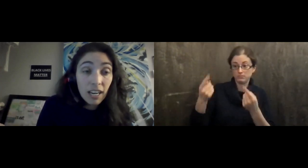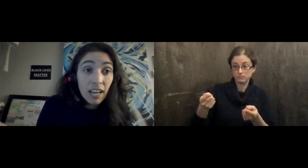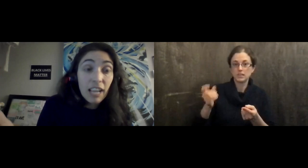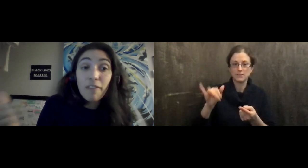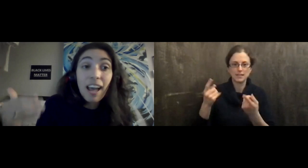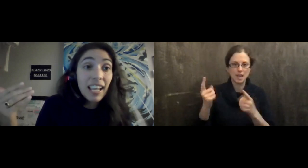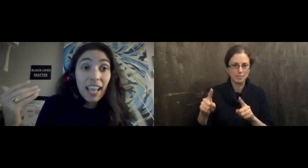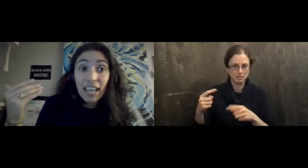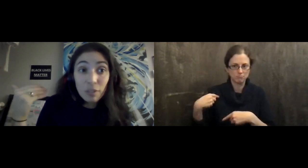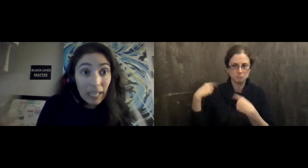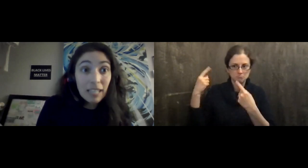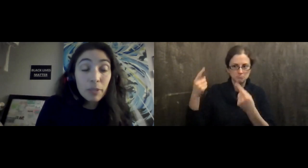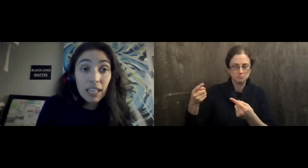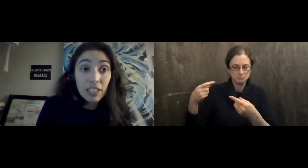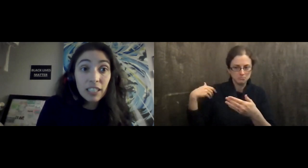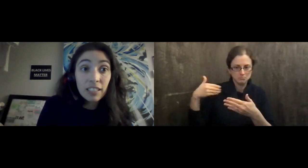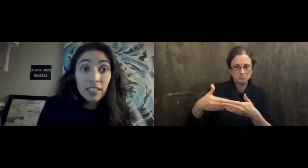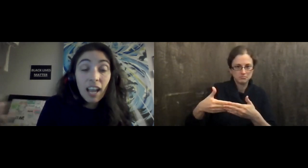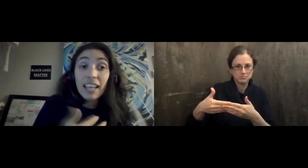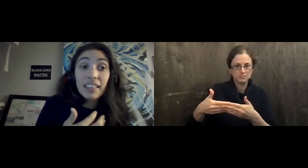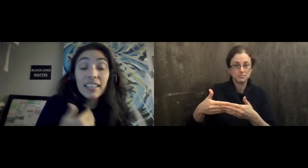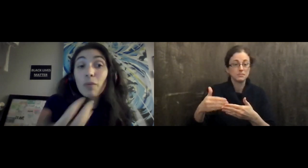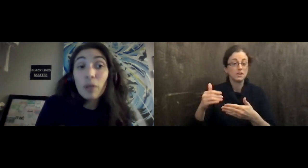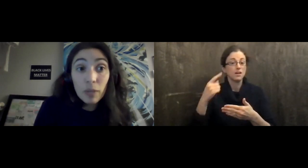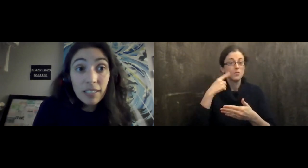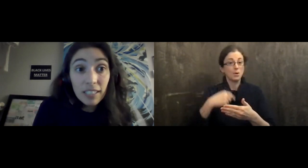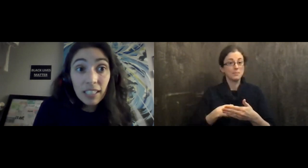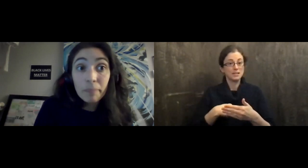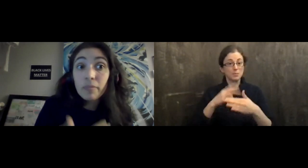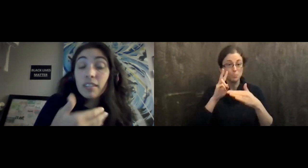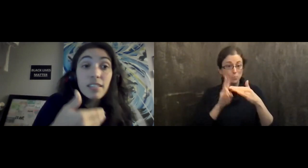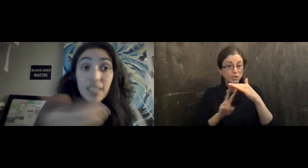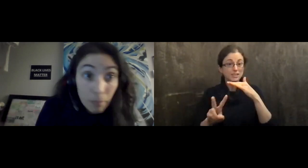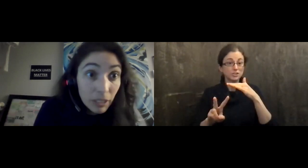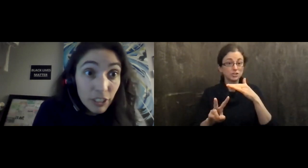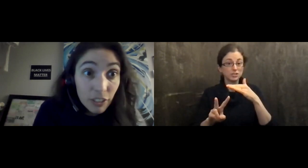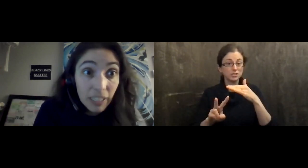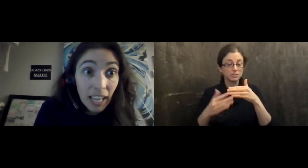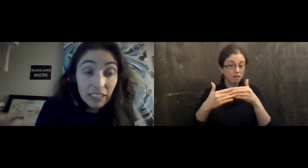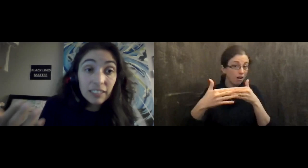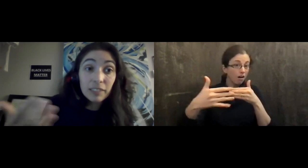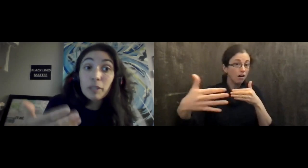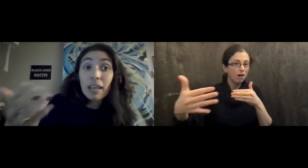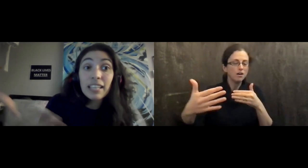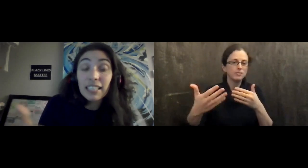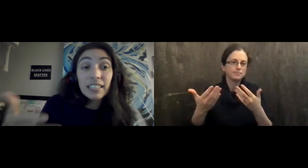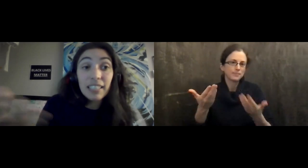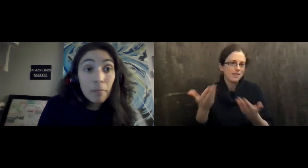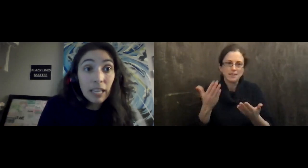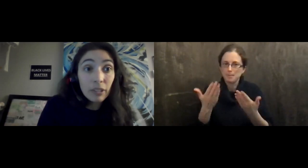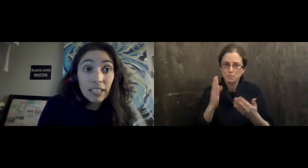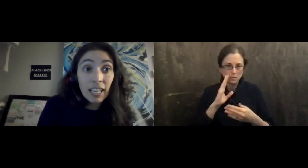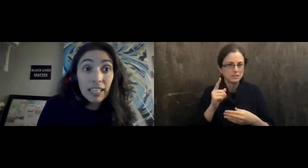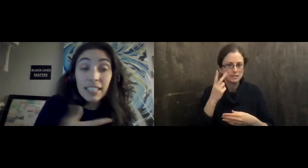far. If I had to make a prediction, I think that we will see some allergic reactions. We may see